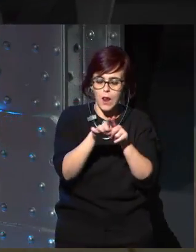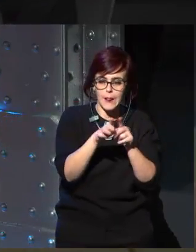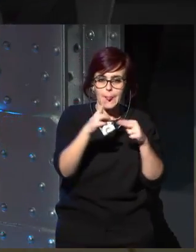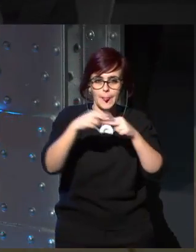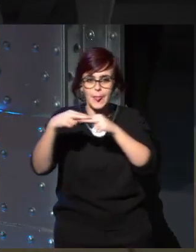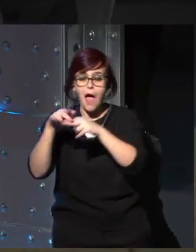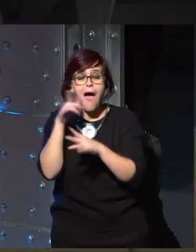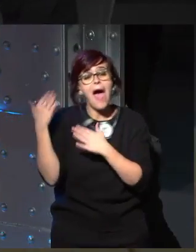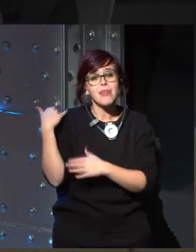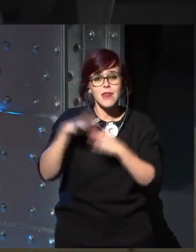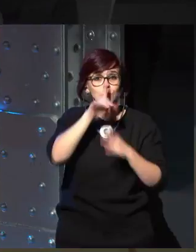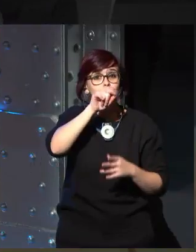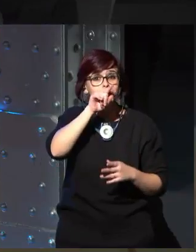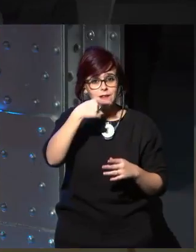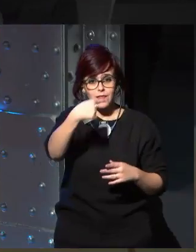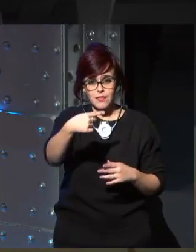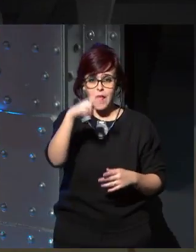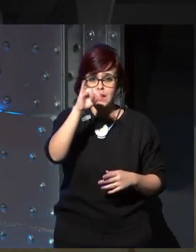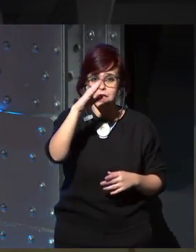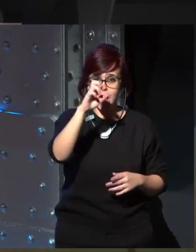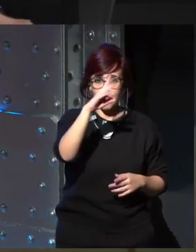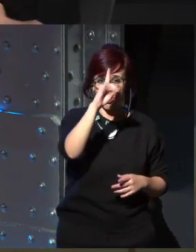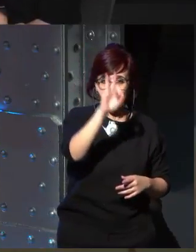constructions. Just yesterday, I was reading on Twitter,